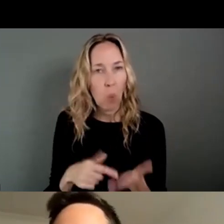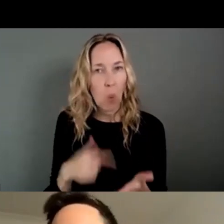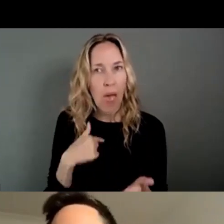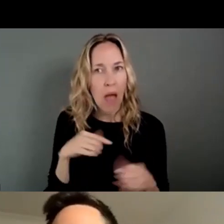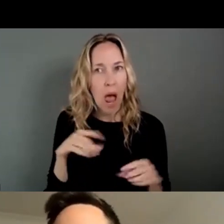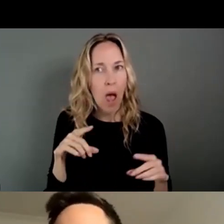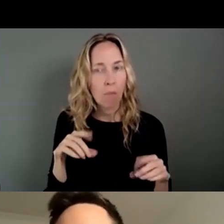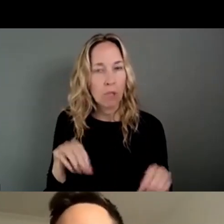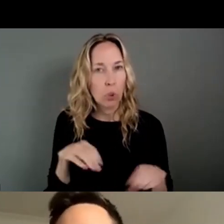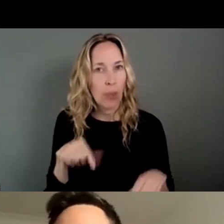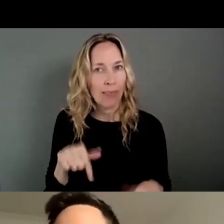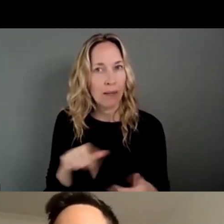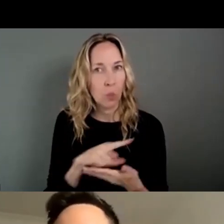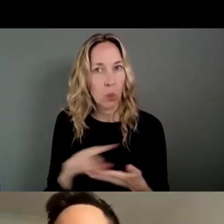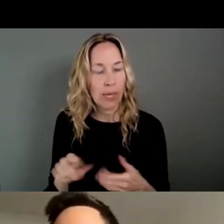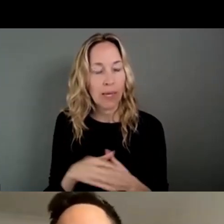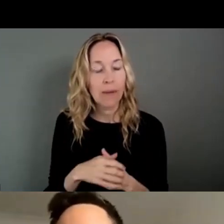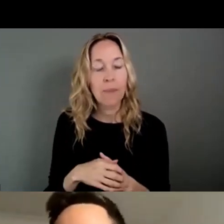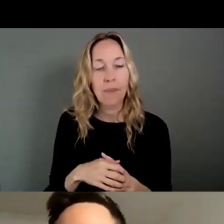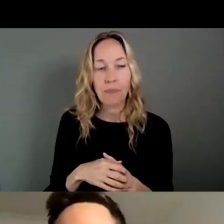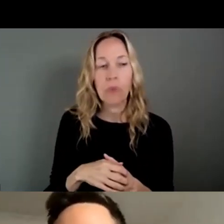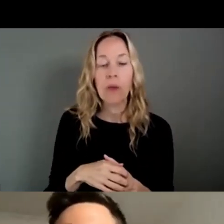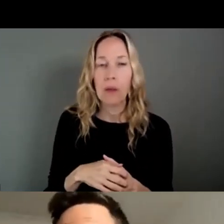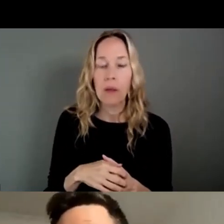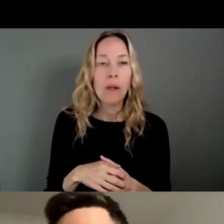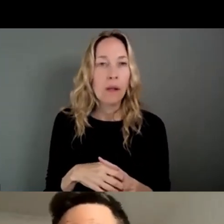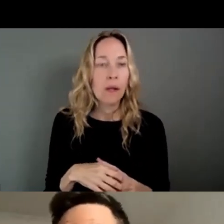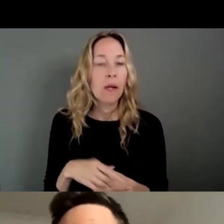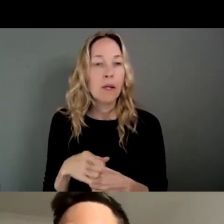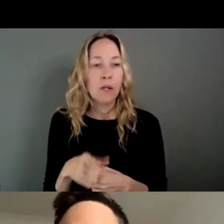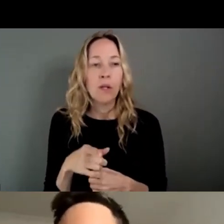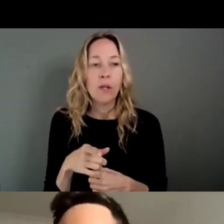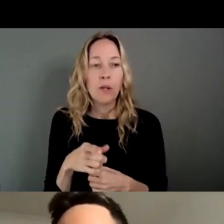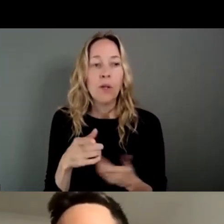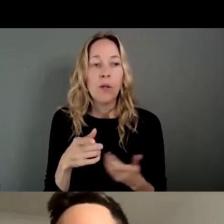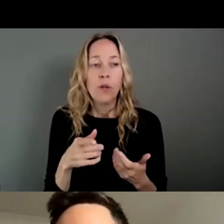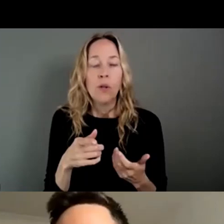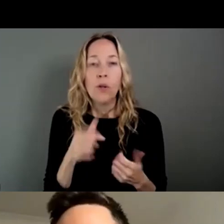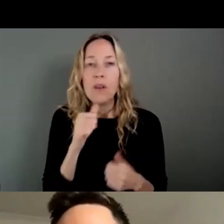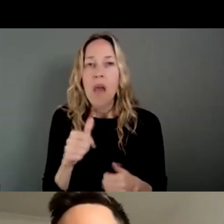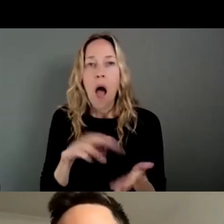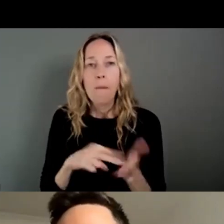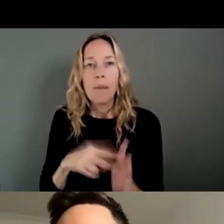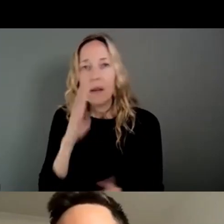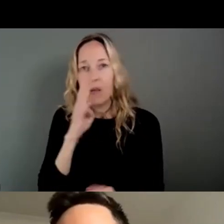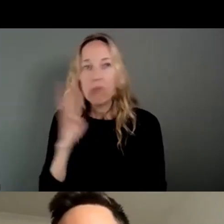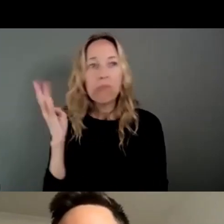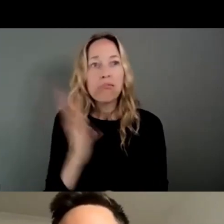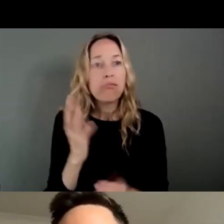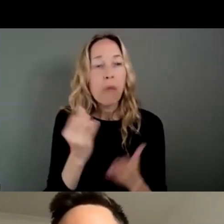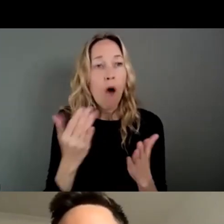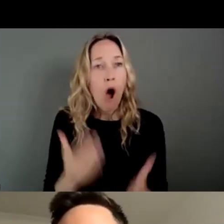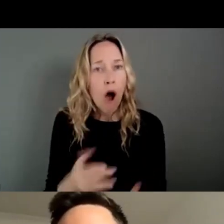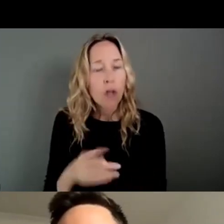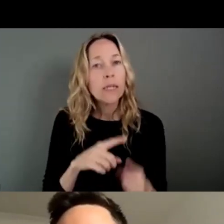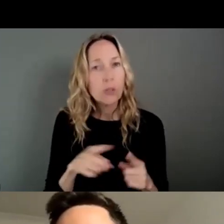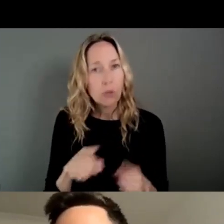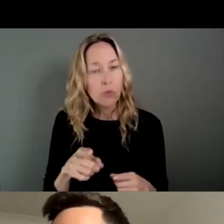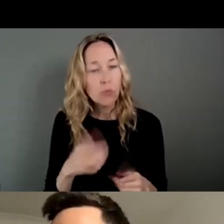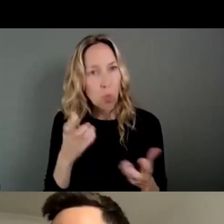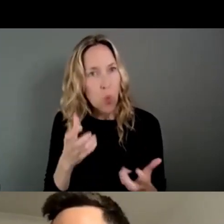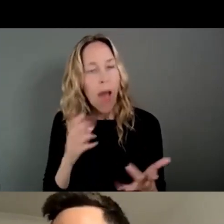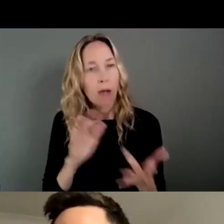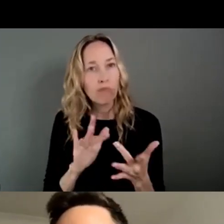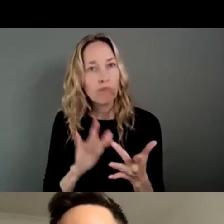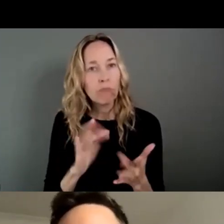one another from doing the work, but you're trying to, really align and work together and communicate as needed. And I love what you're